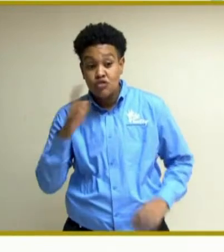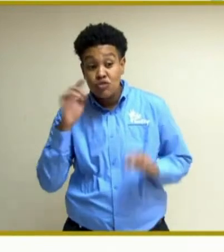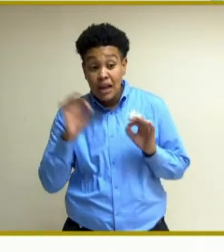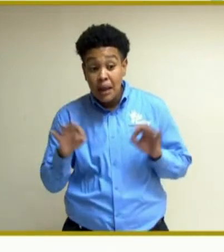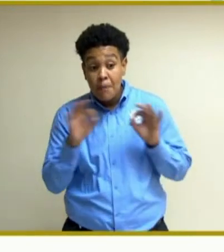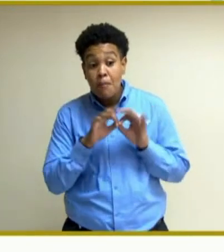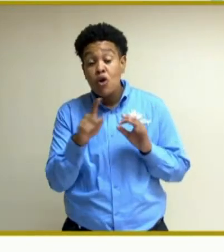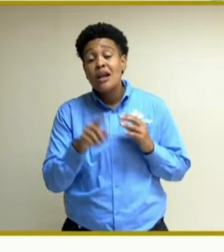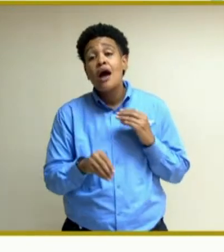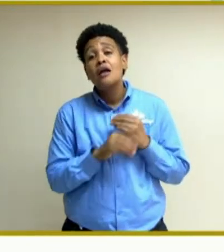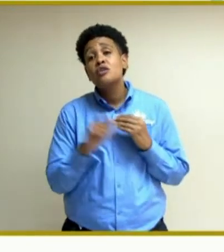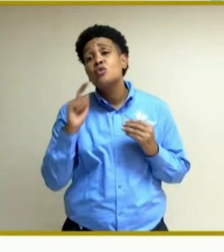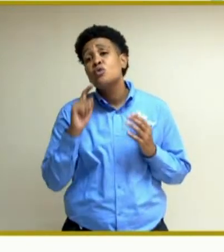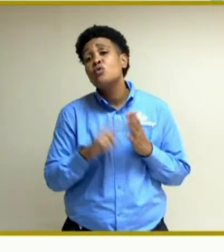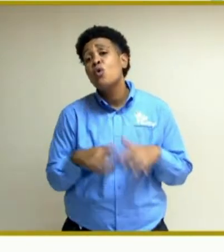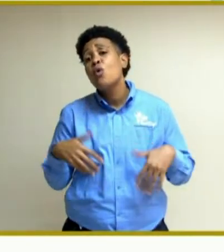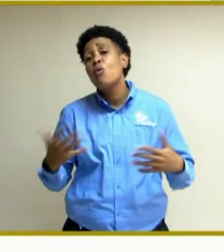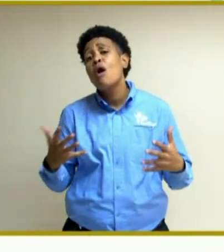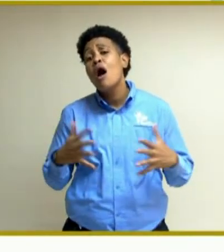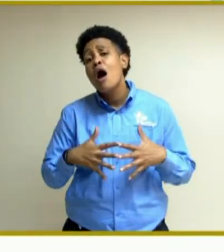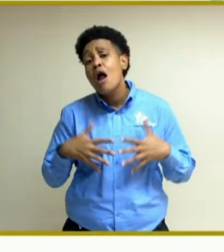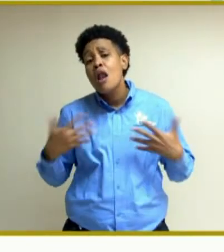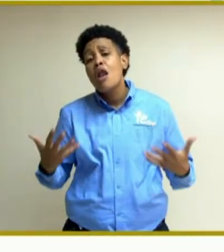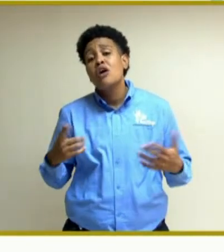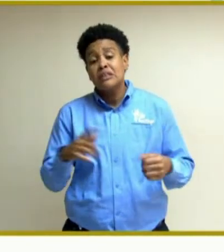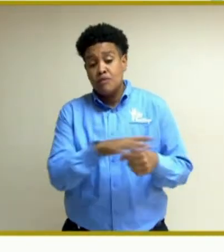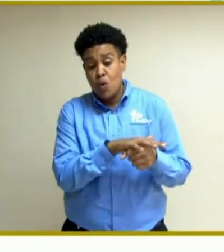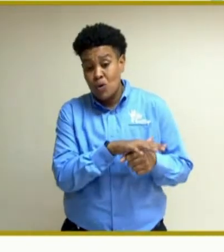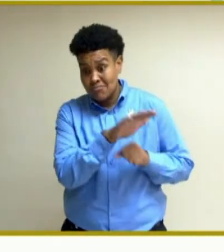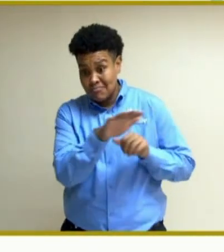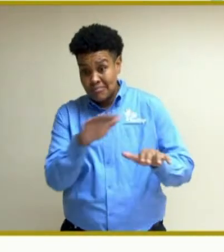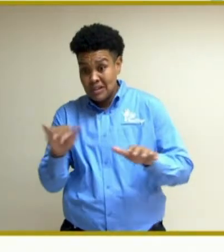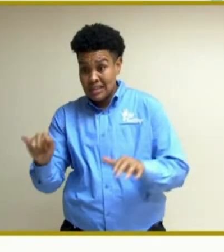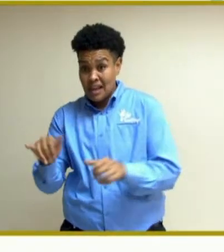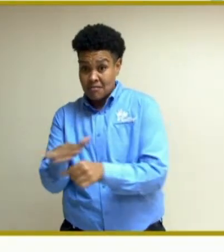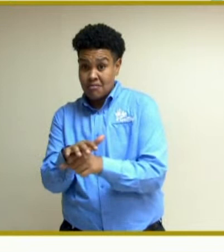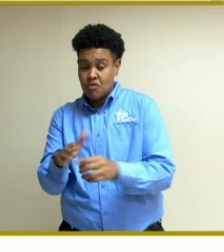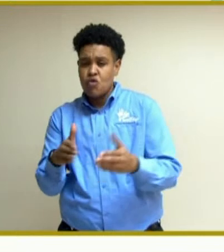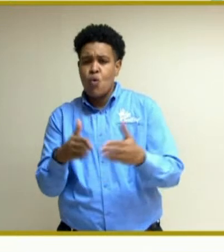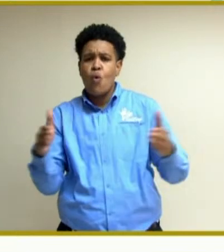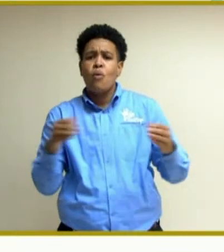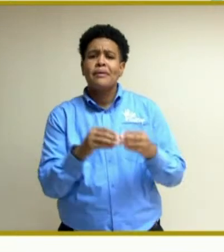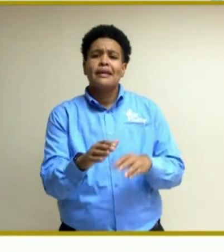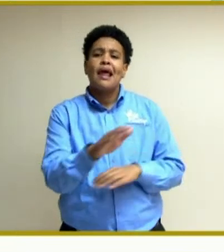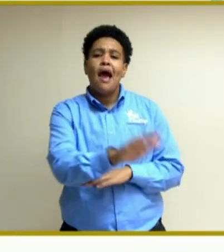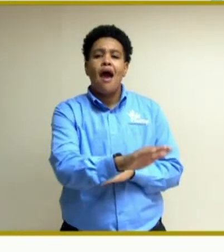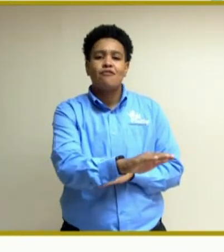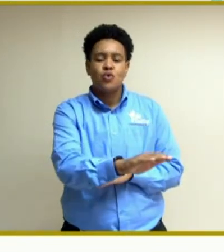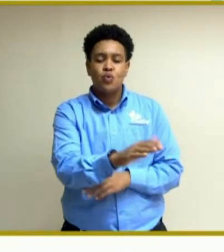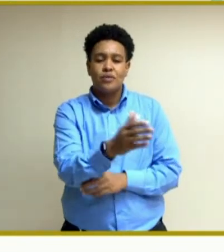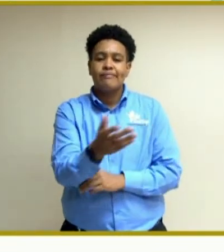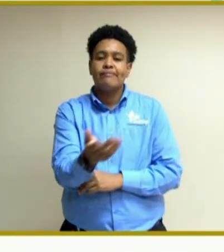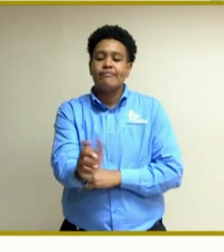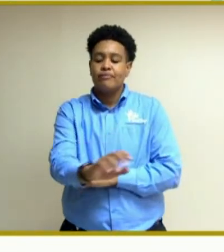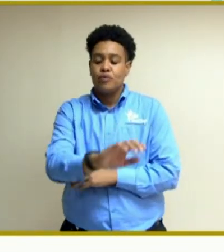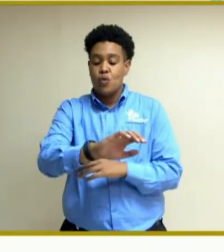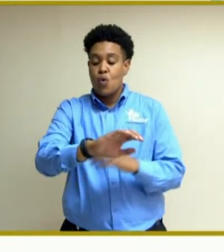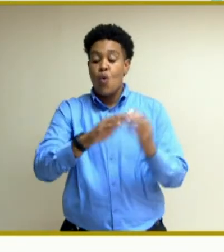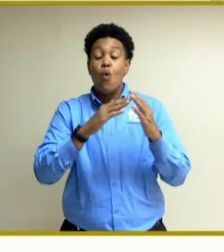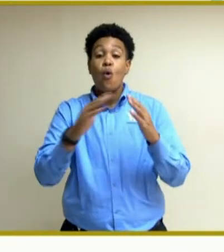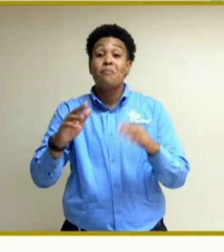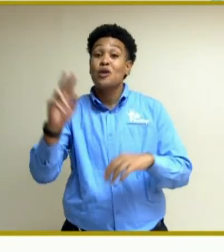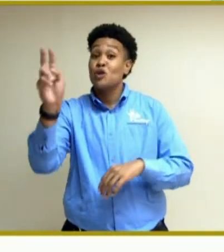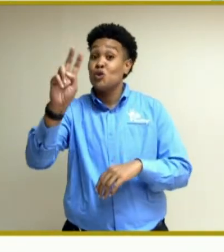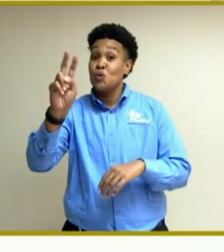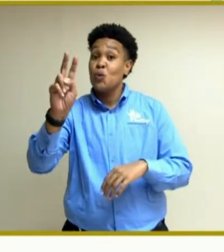important to also note that a lot of the sites in that region opened in the afternoon. They opened at 2,